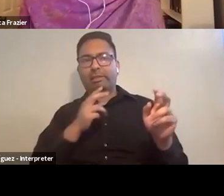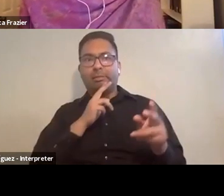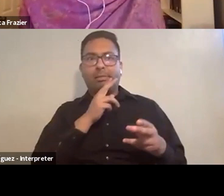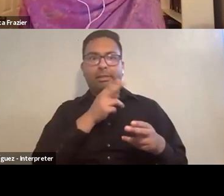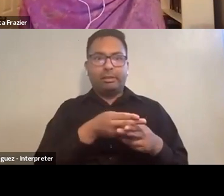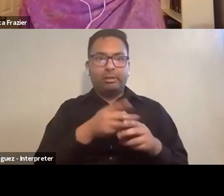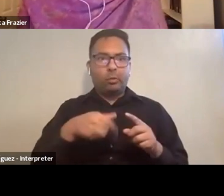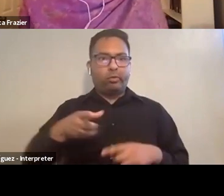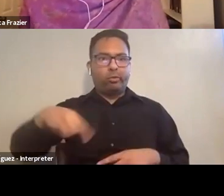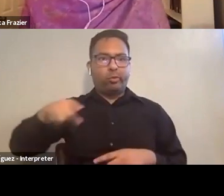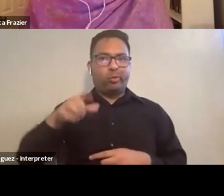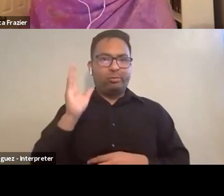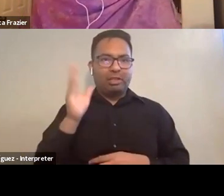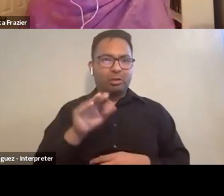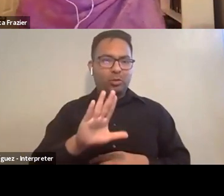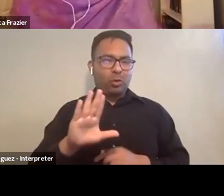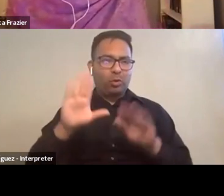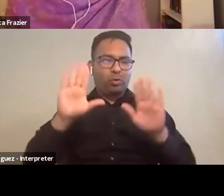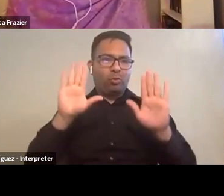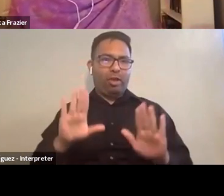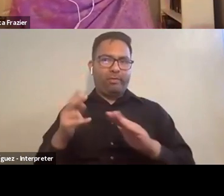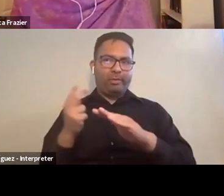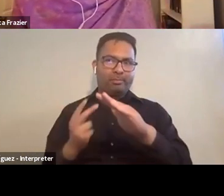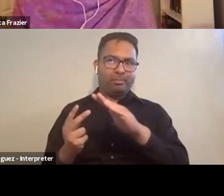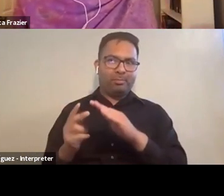your wonderful insights into Margaret's work.